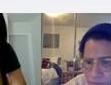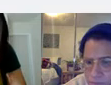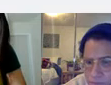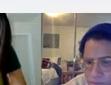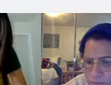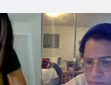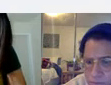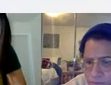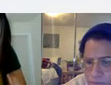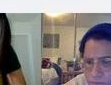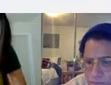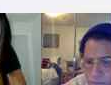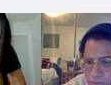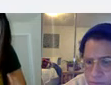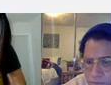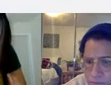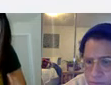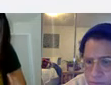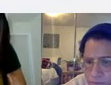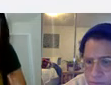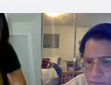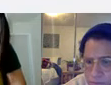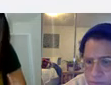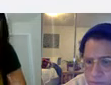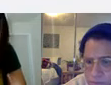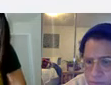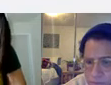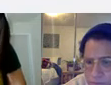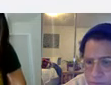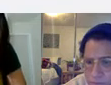evaluate previous,